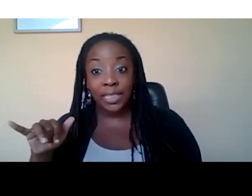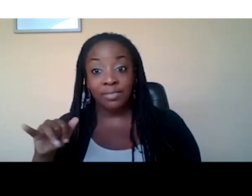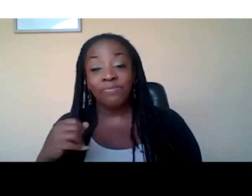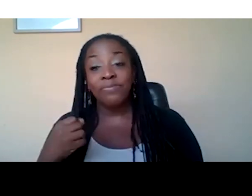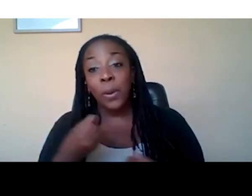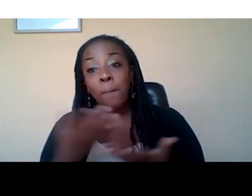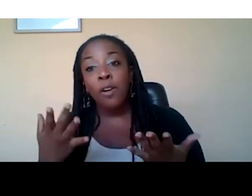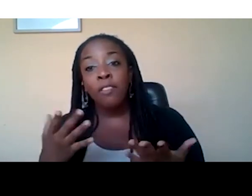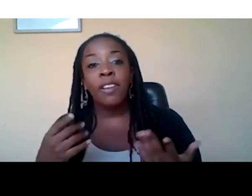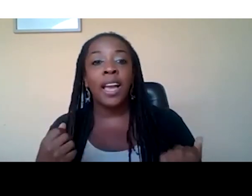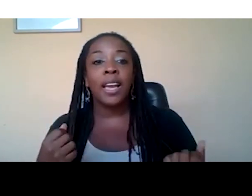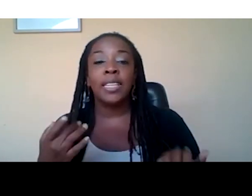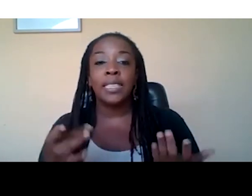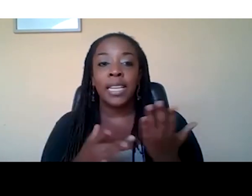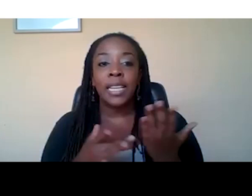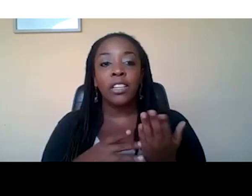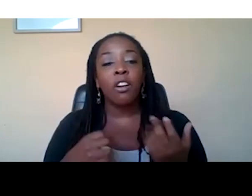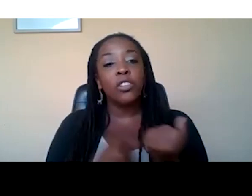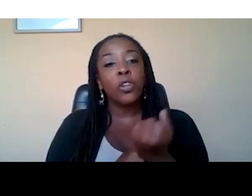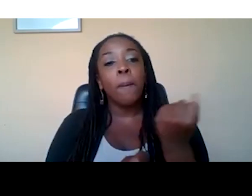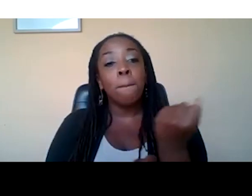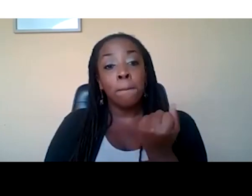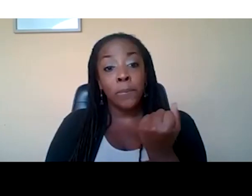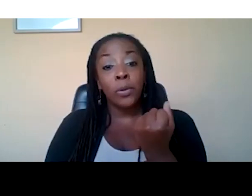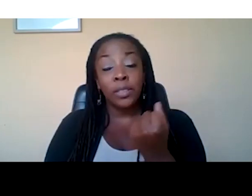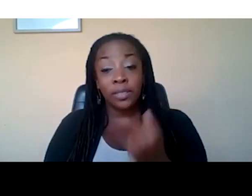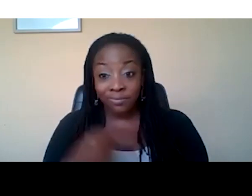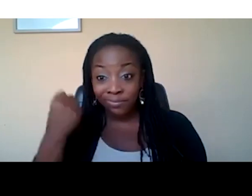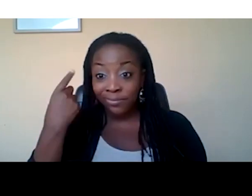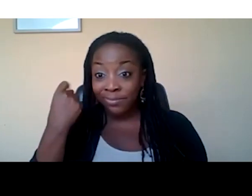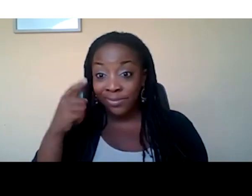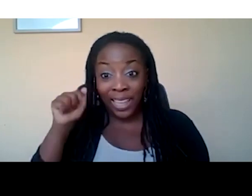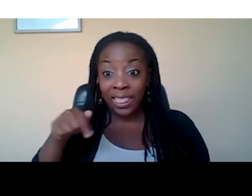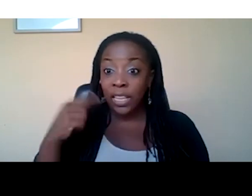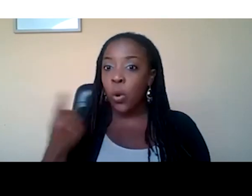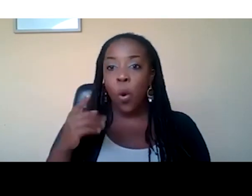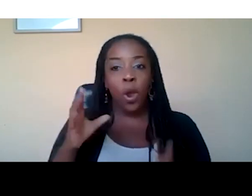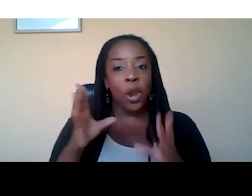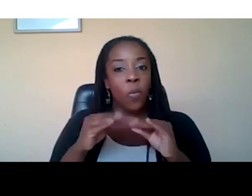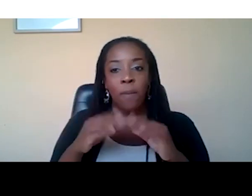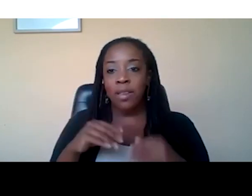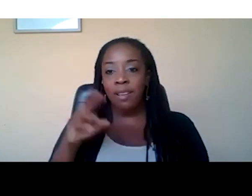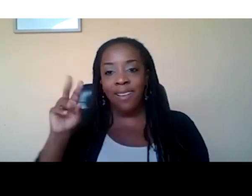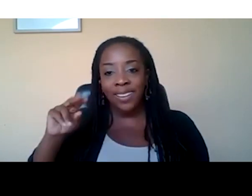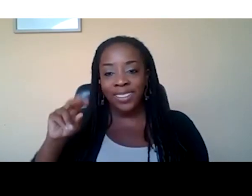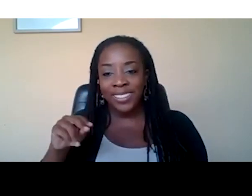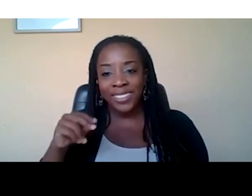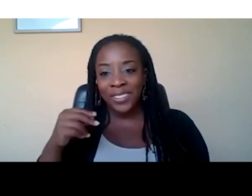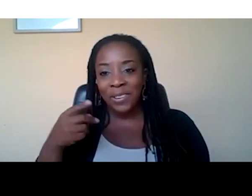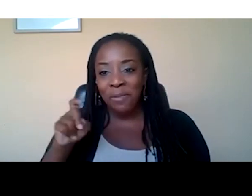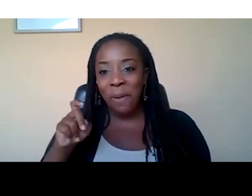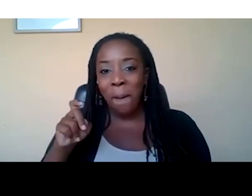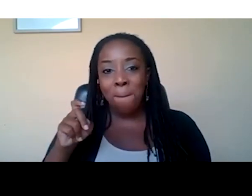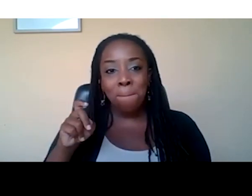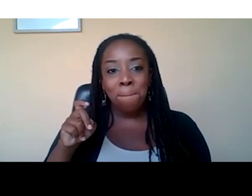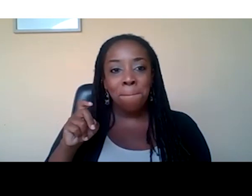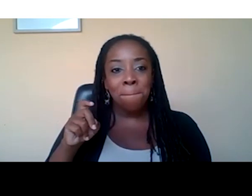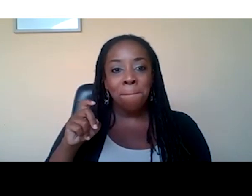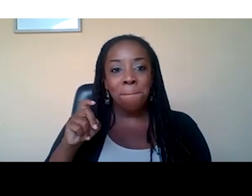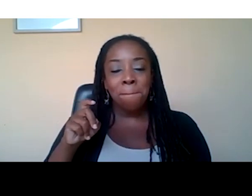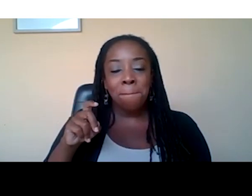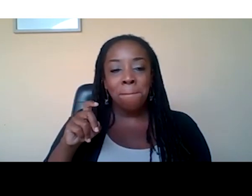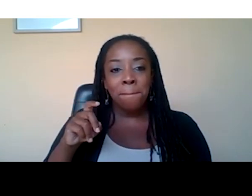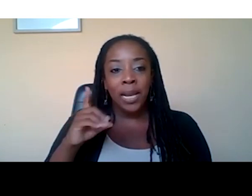support. Rest assured, this will not be the only webinar put on by the Disabilities and Gender Committee of